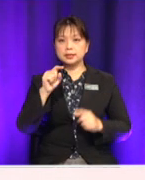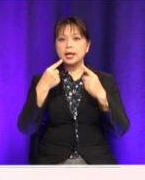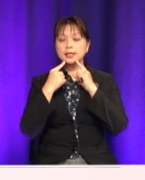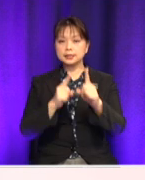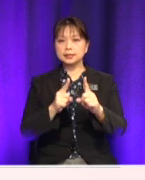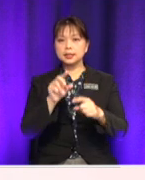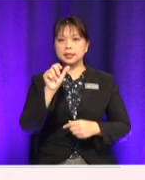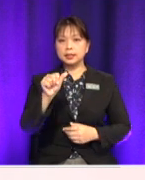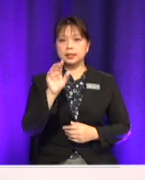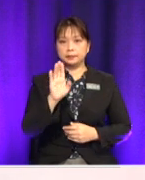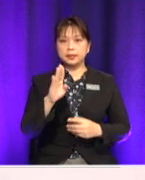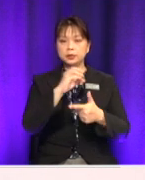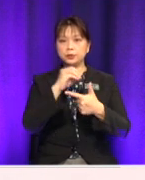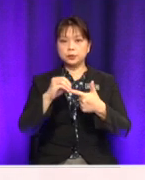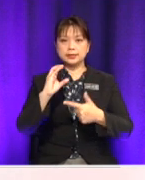B or C.